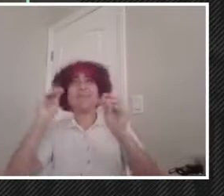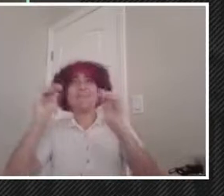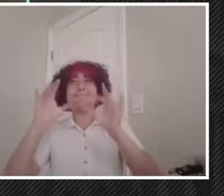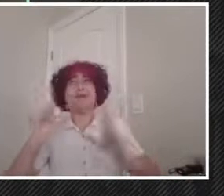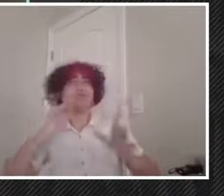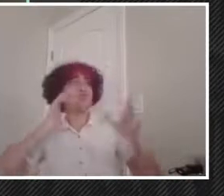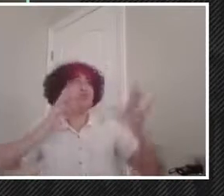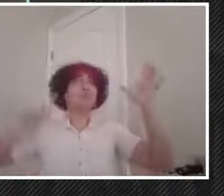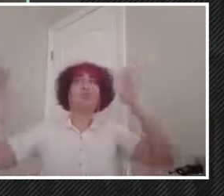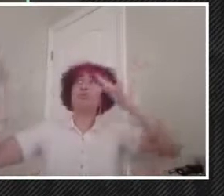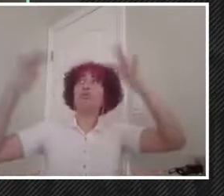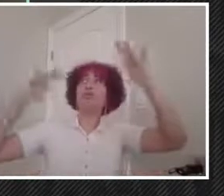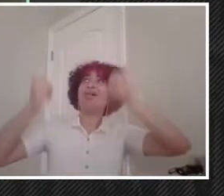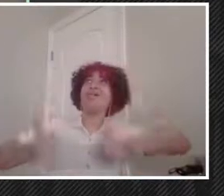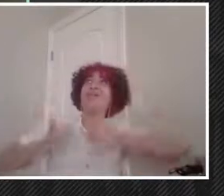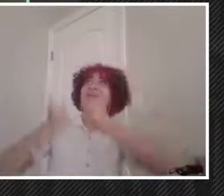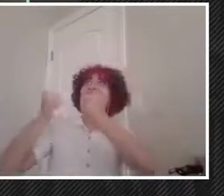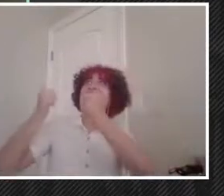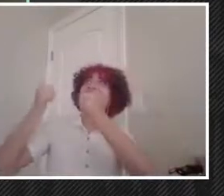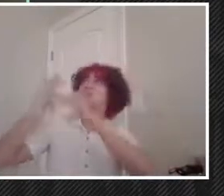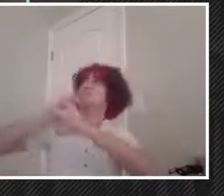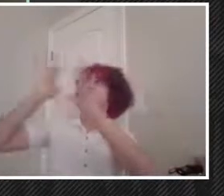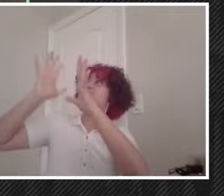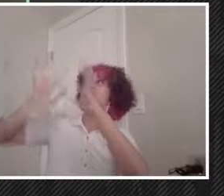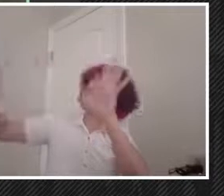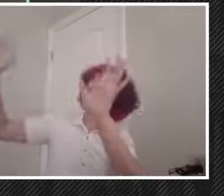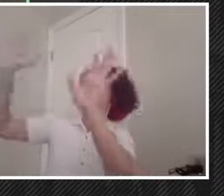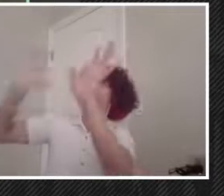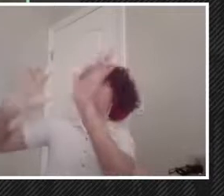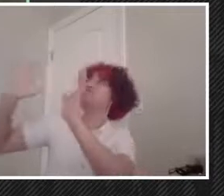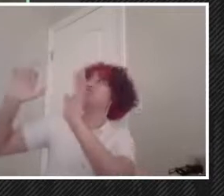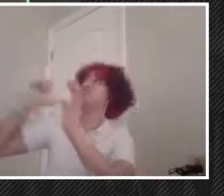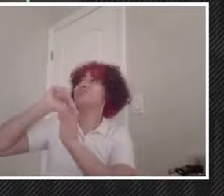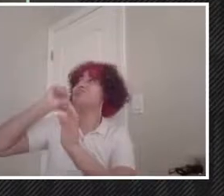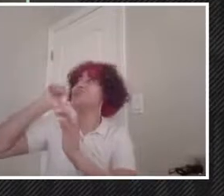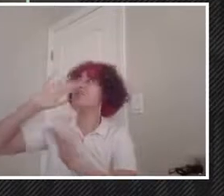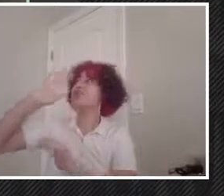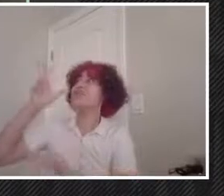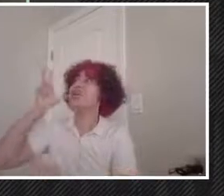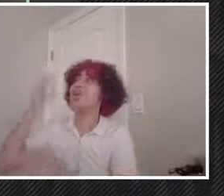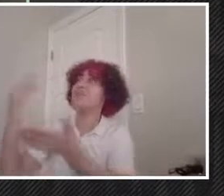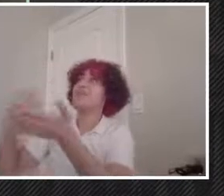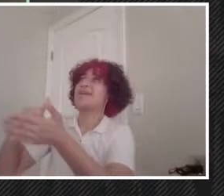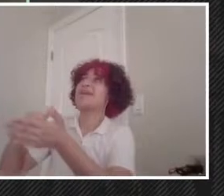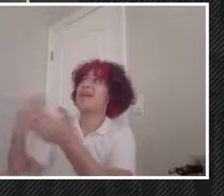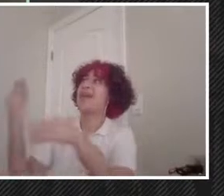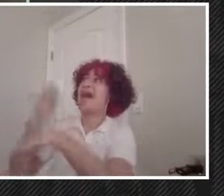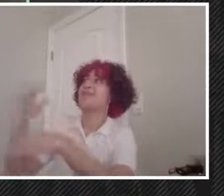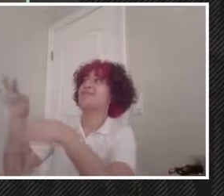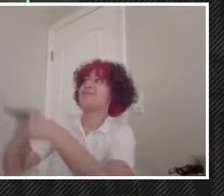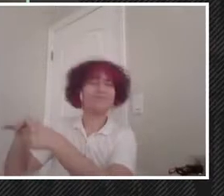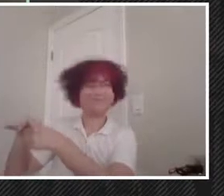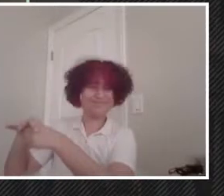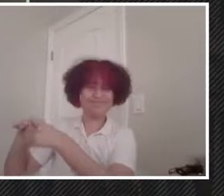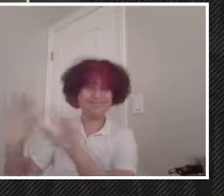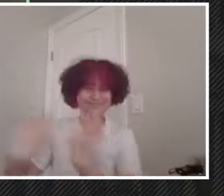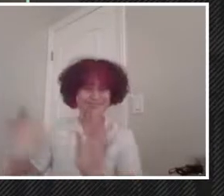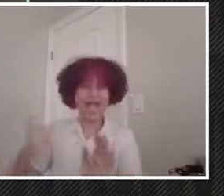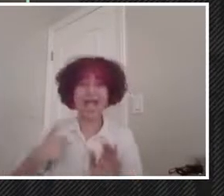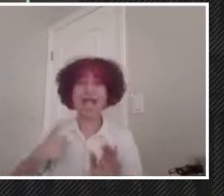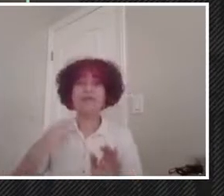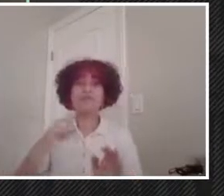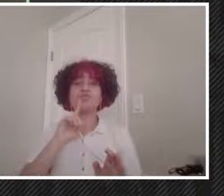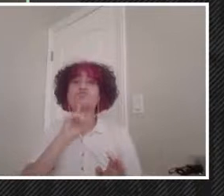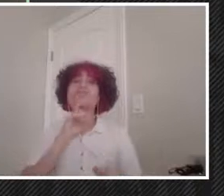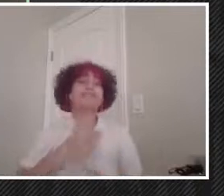live in an ivory tower that you don't get elected and then never hear from again, right? I have been blessed to be doing campaigns for